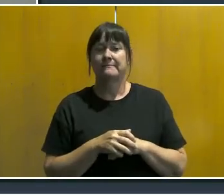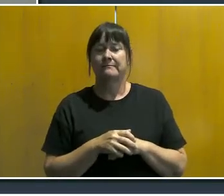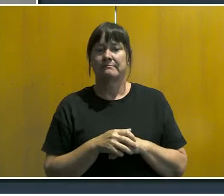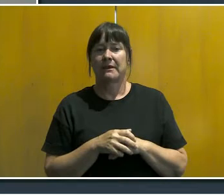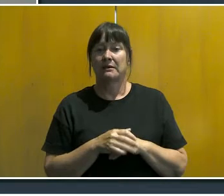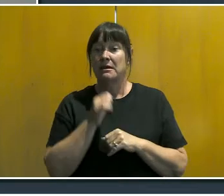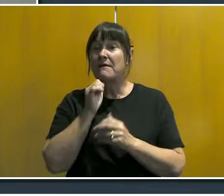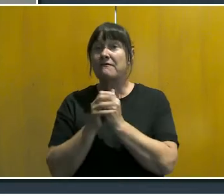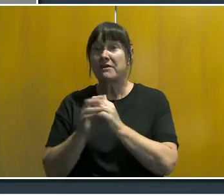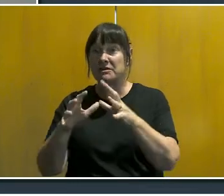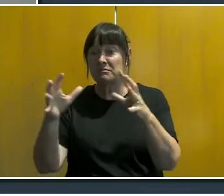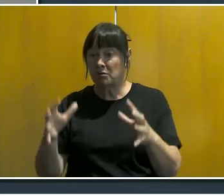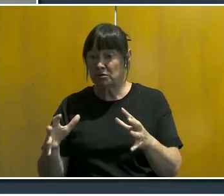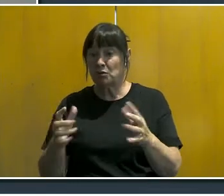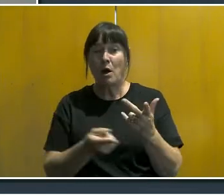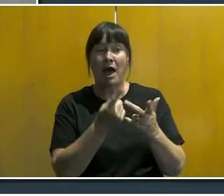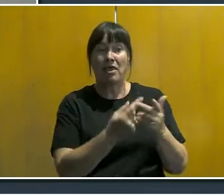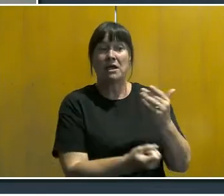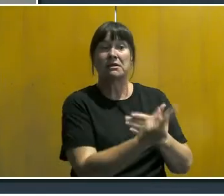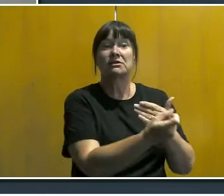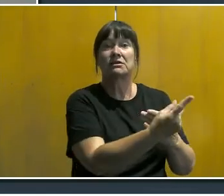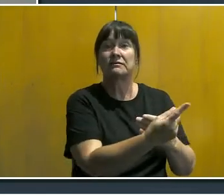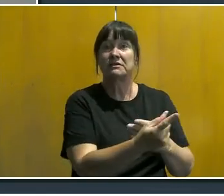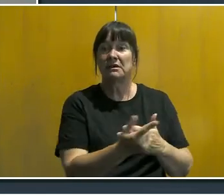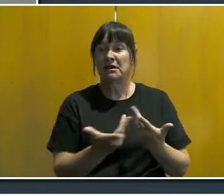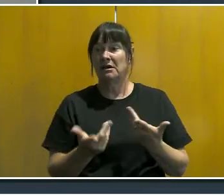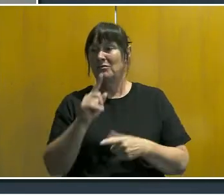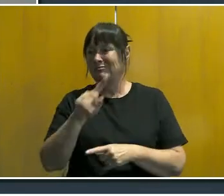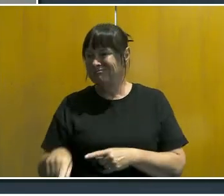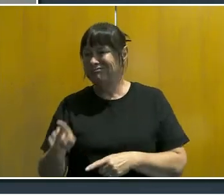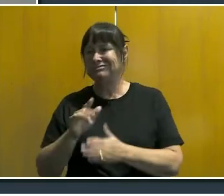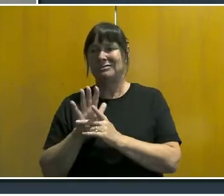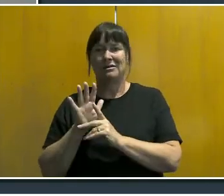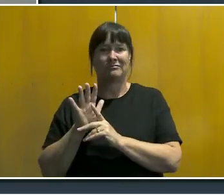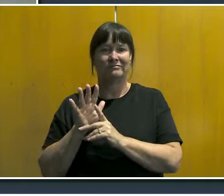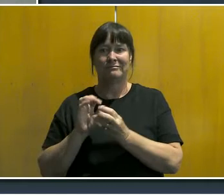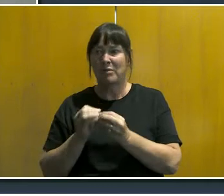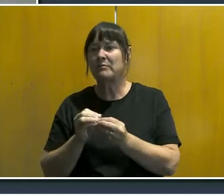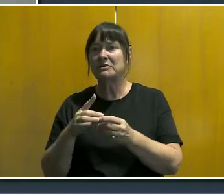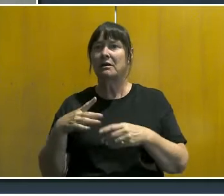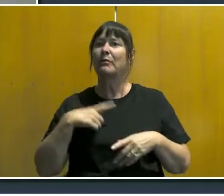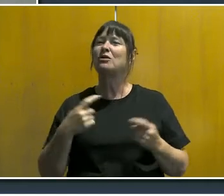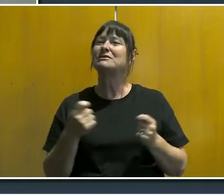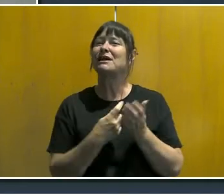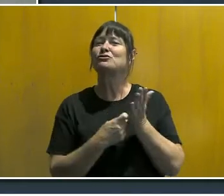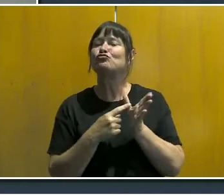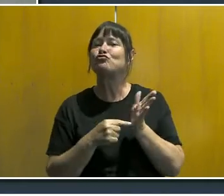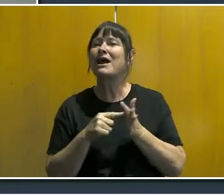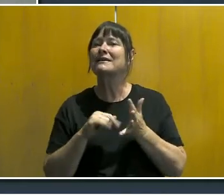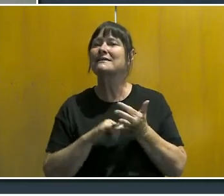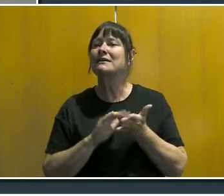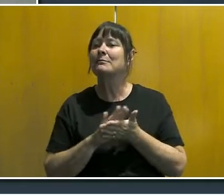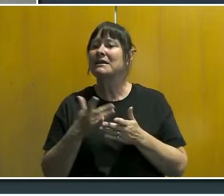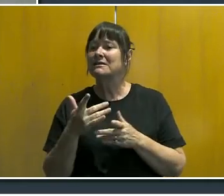if Friends Bush or similar initiatives were curtailed or potentially lost due to changes in the rating system, which lead